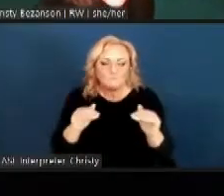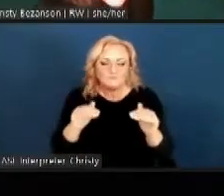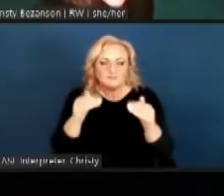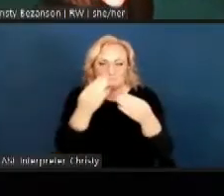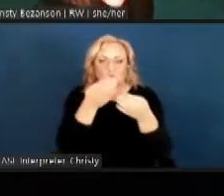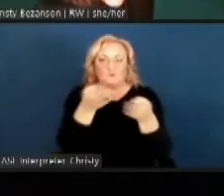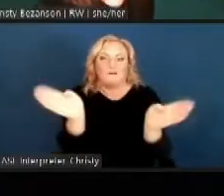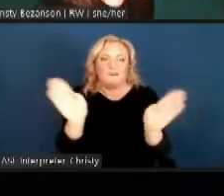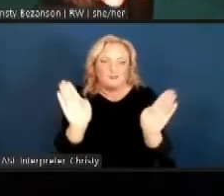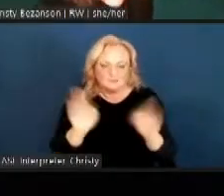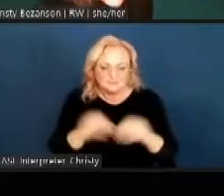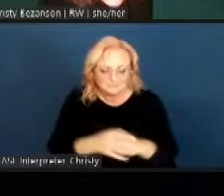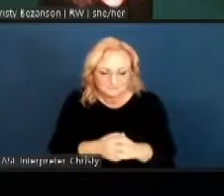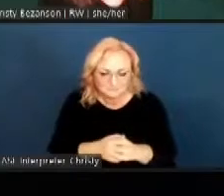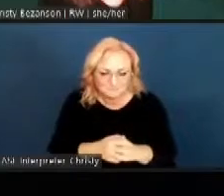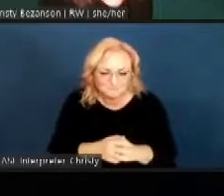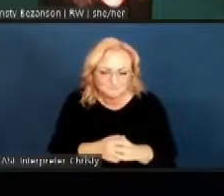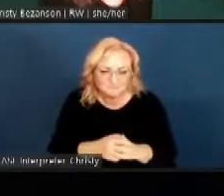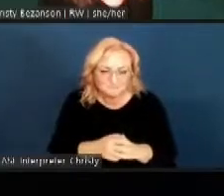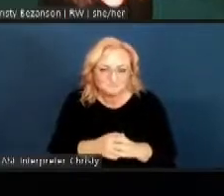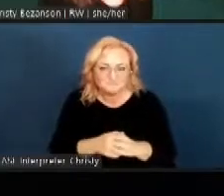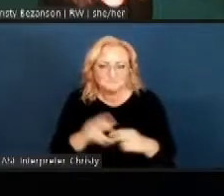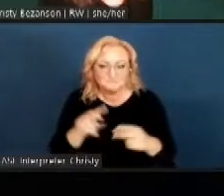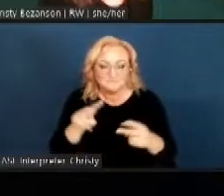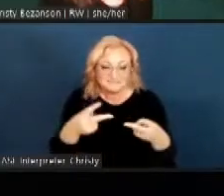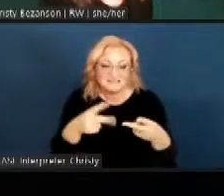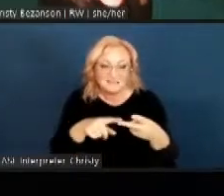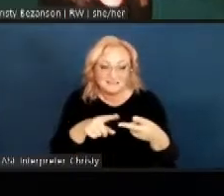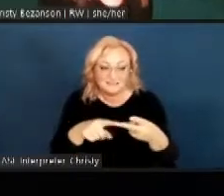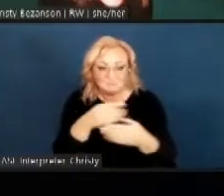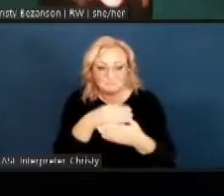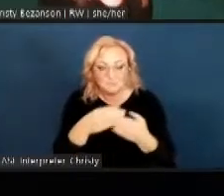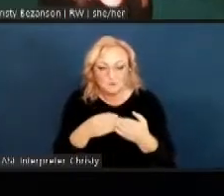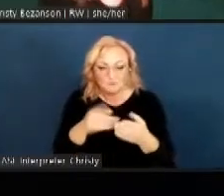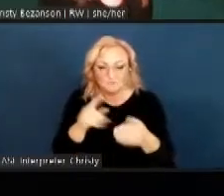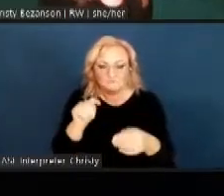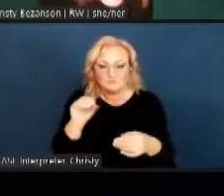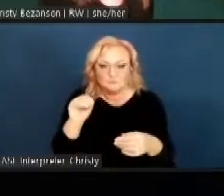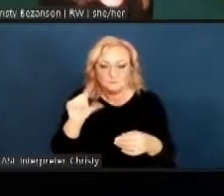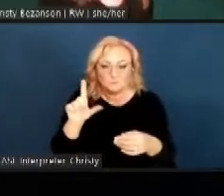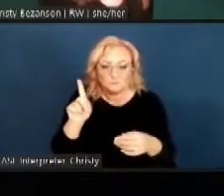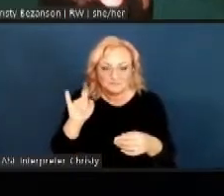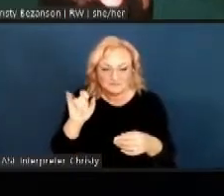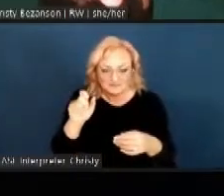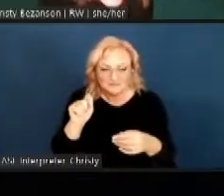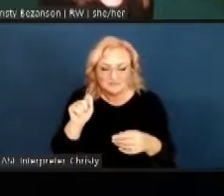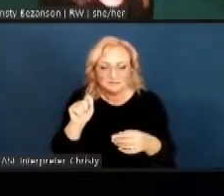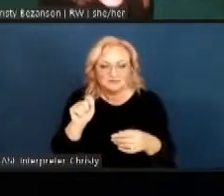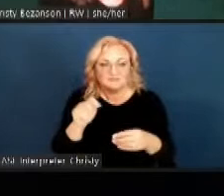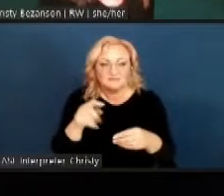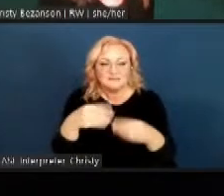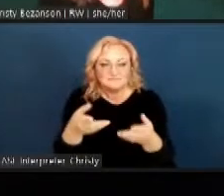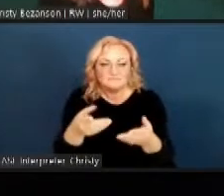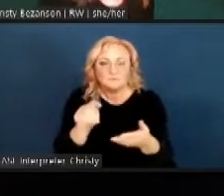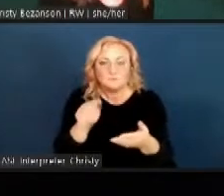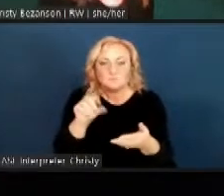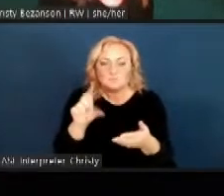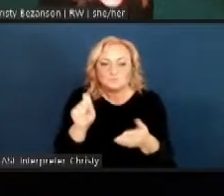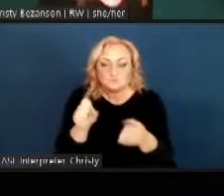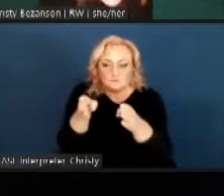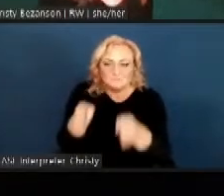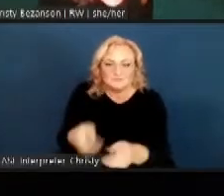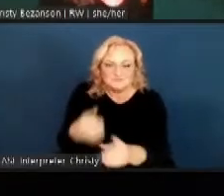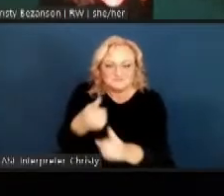broader. So the second prong of the toolkit is really about giving some tools to the